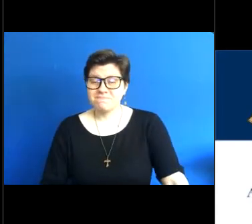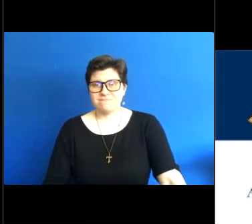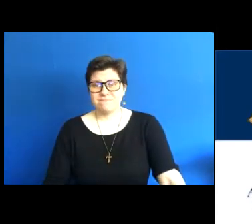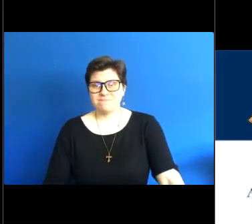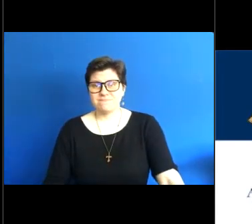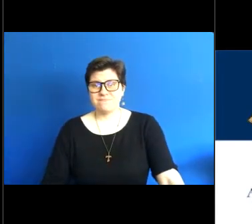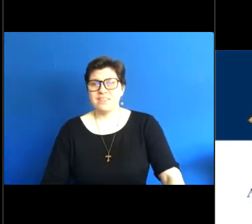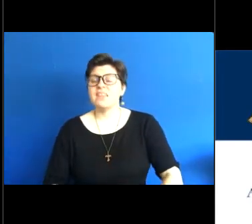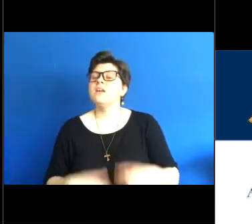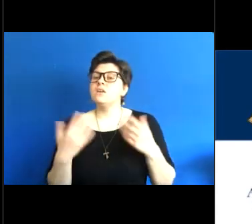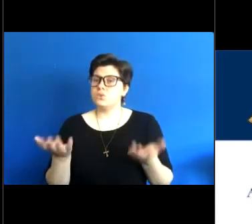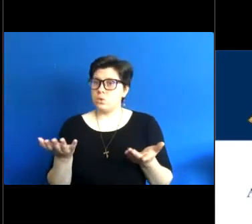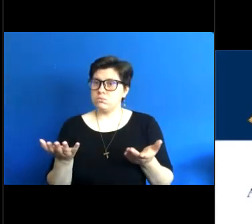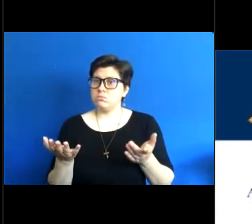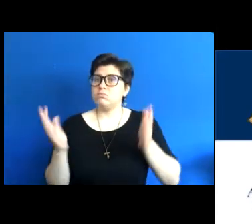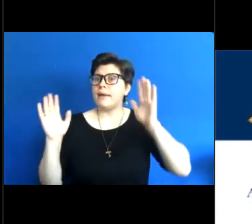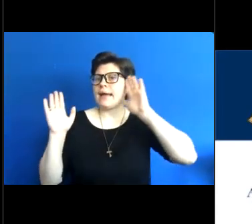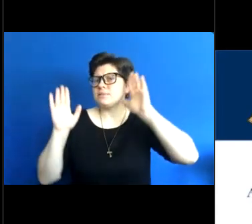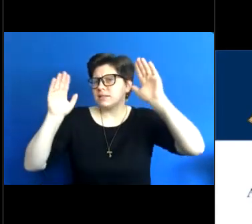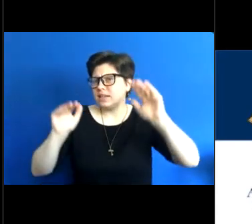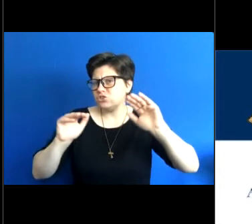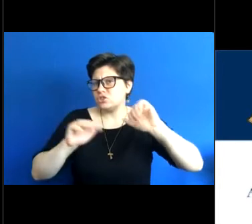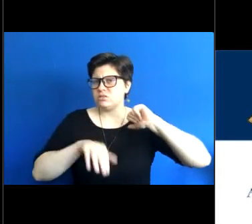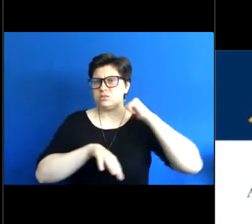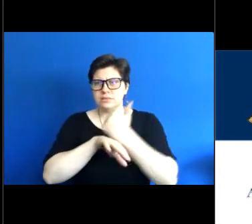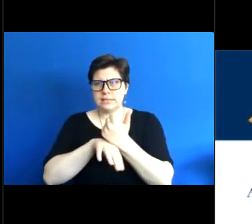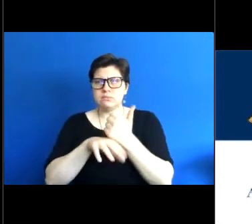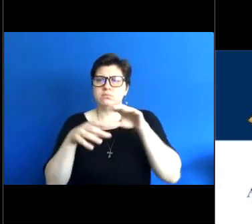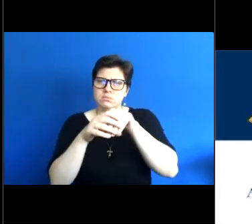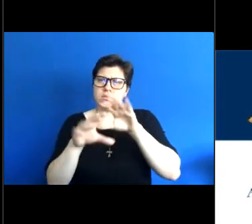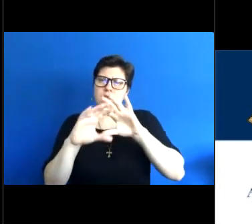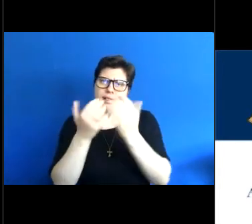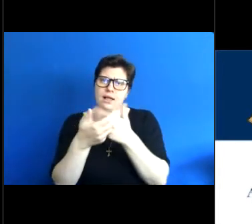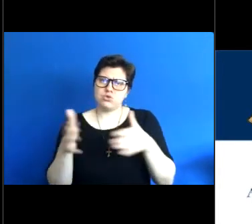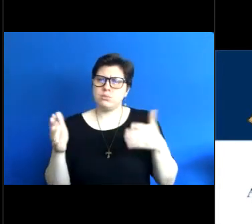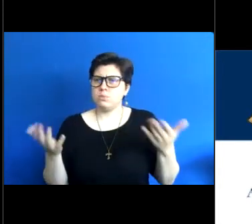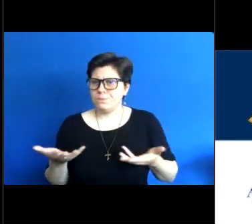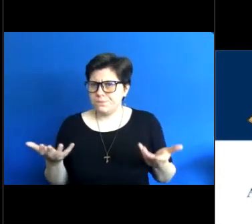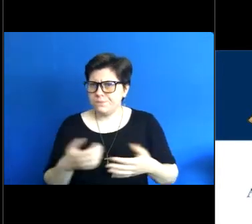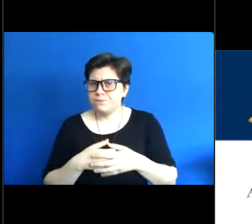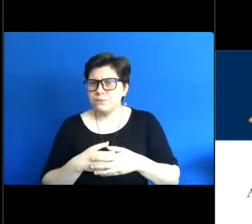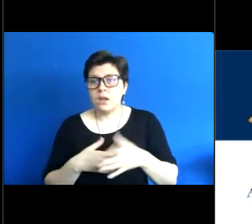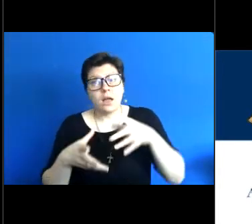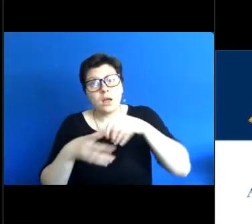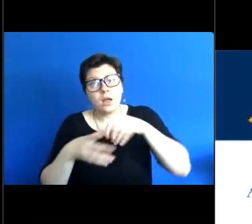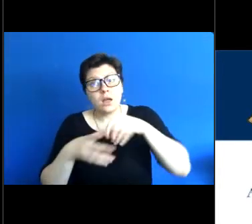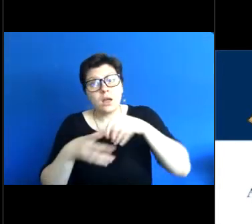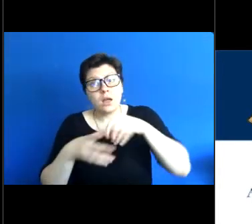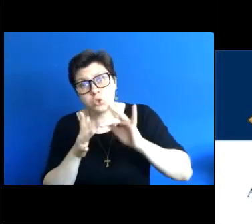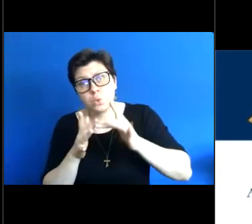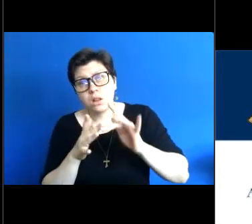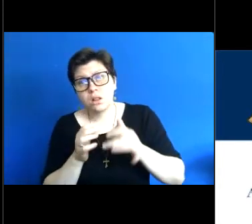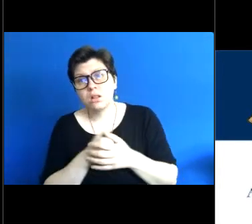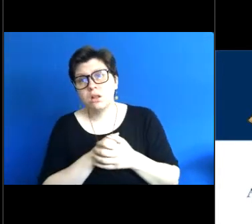So how can we set expectations for our classrooms? And again, these include our virtual formats as well.